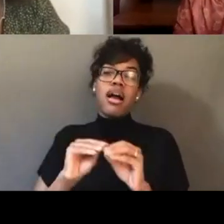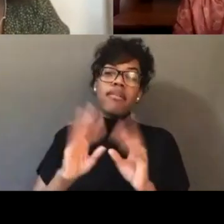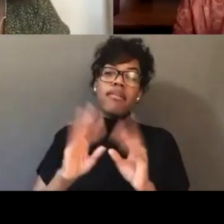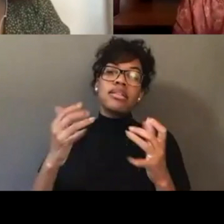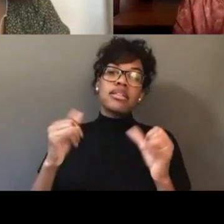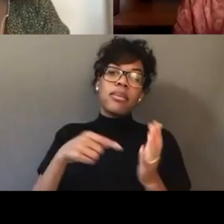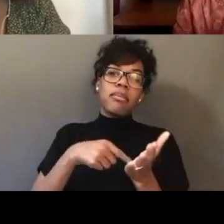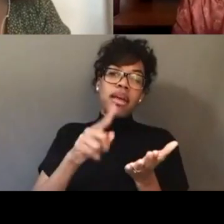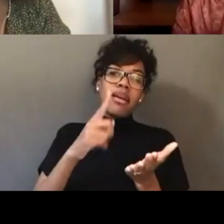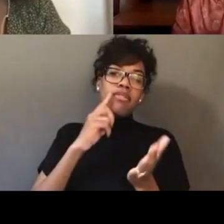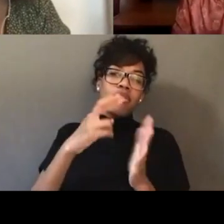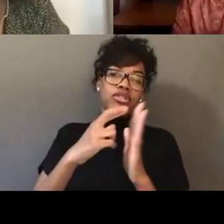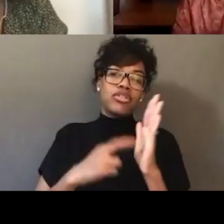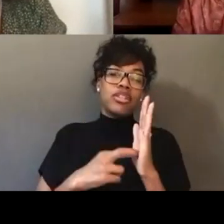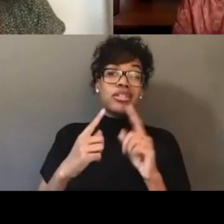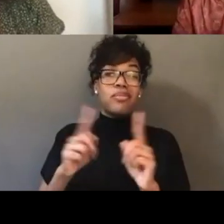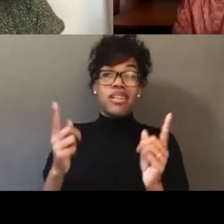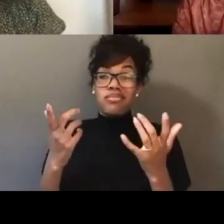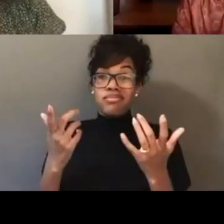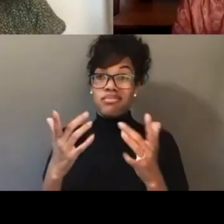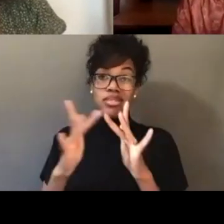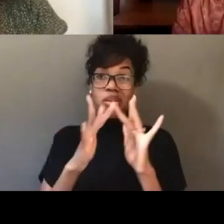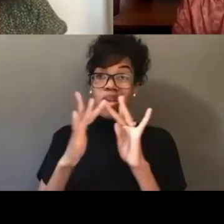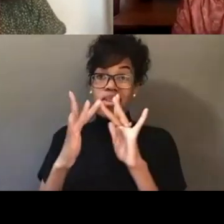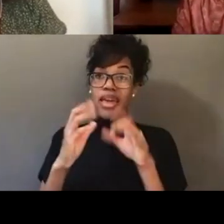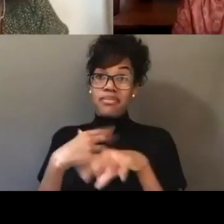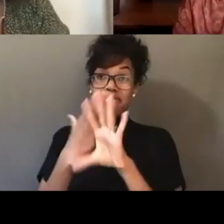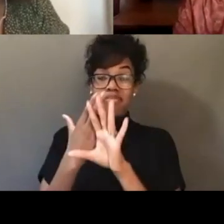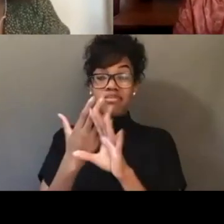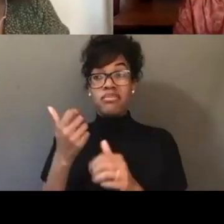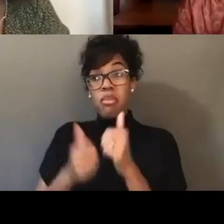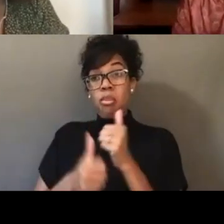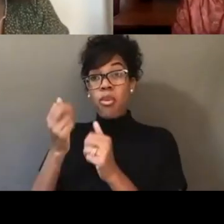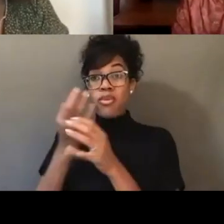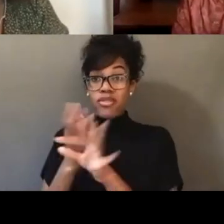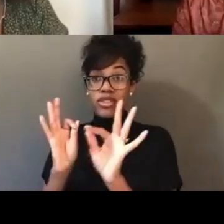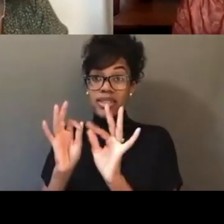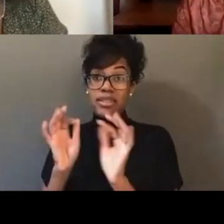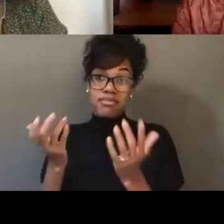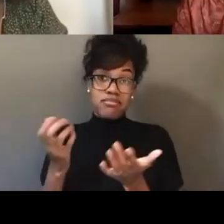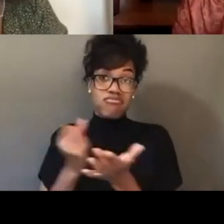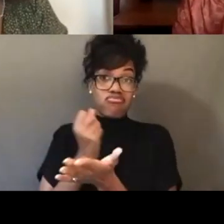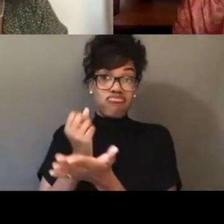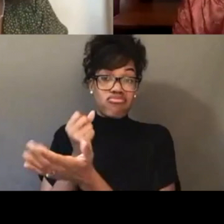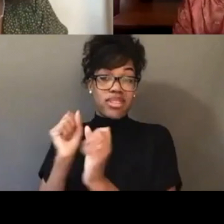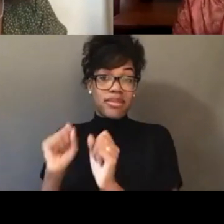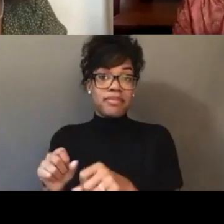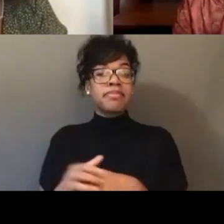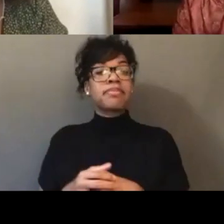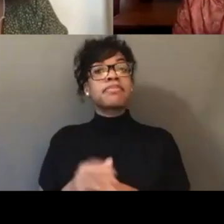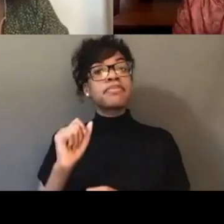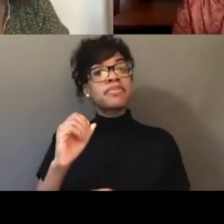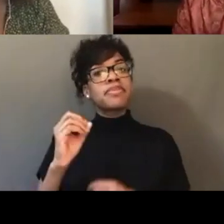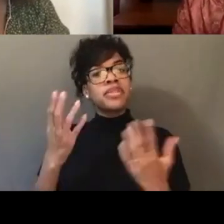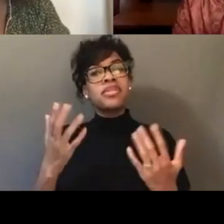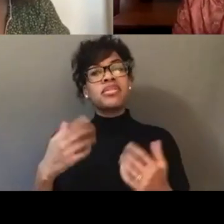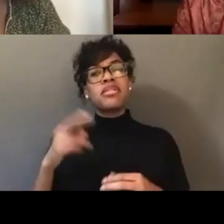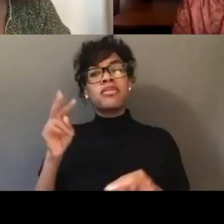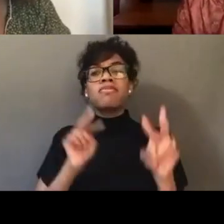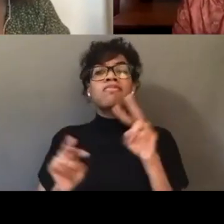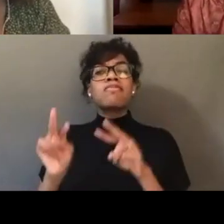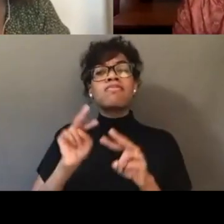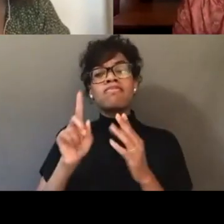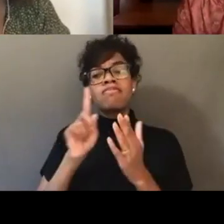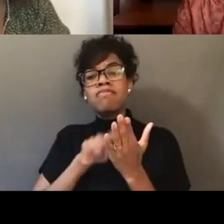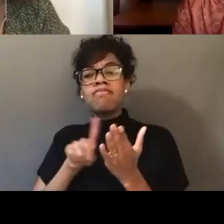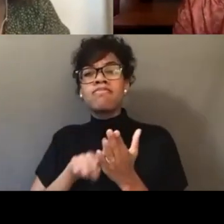often, but there's also things that are free. And so, you know, spend some time getting to those